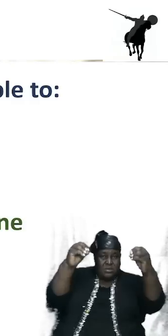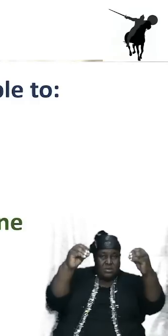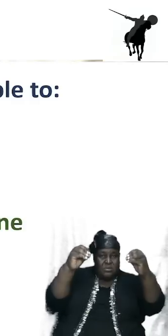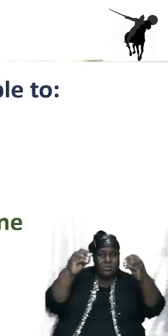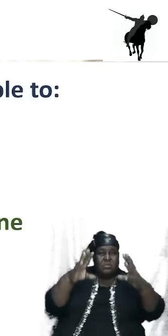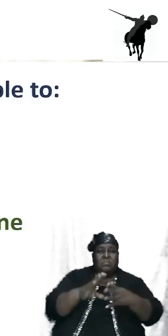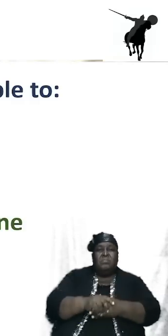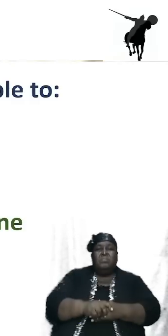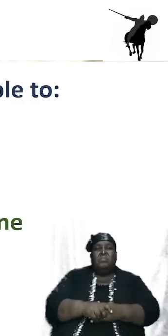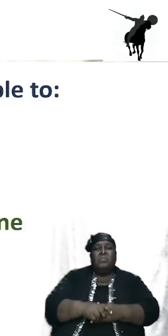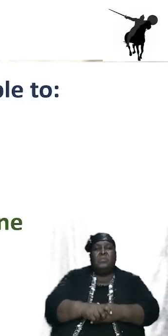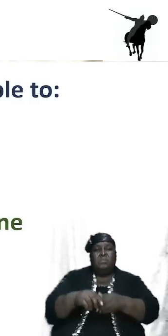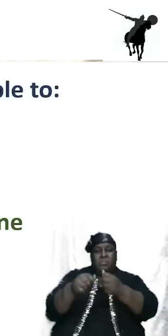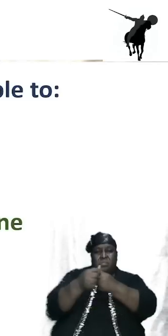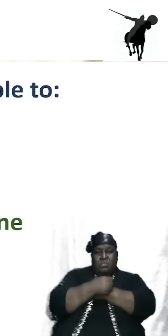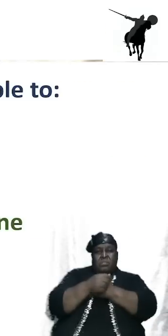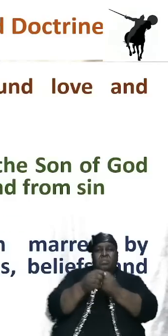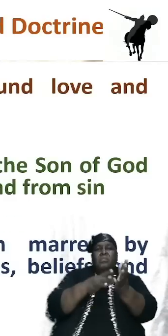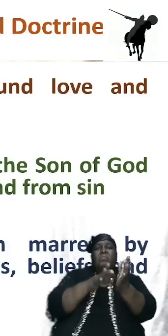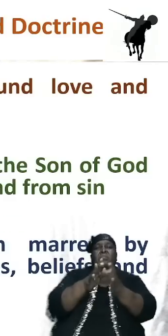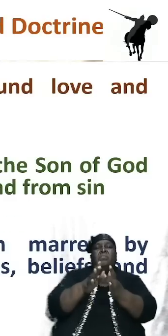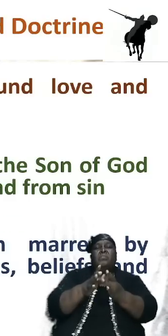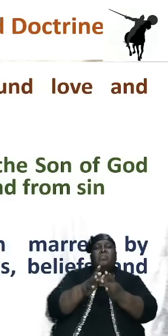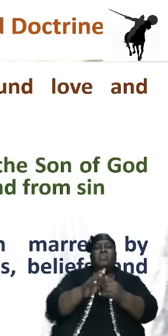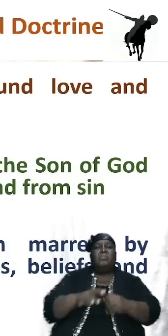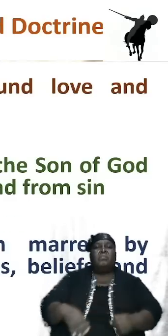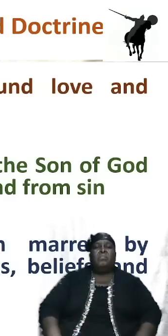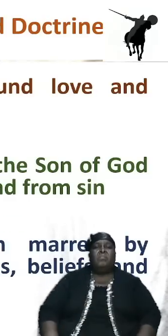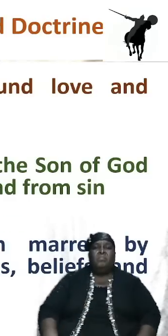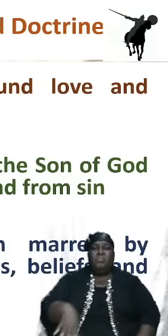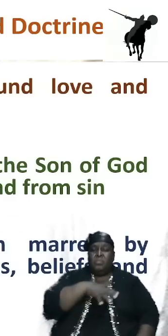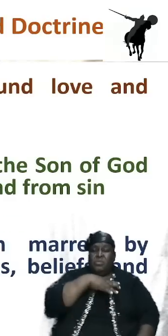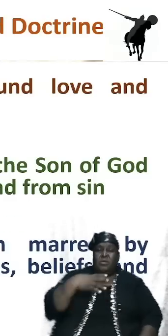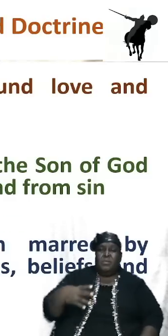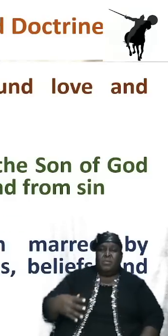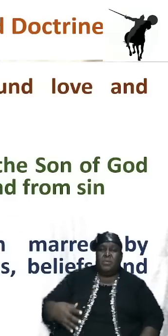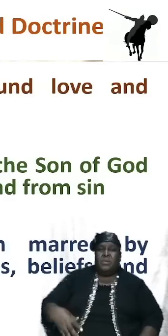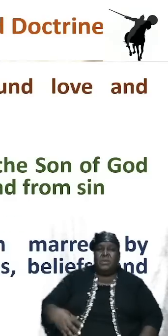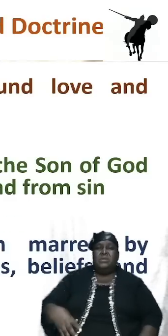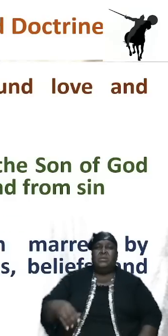Bible sound doctrine. So, you know, Christianity